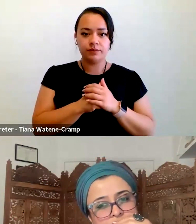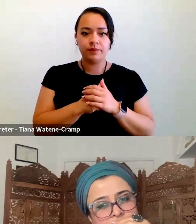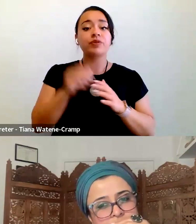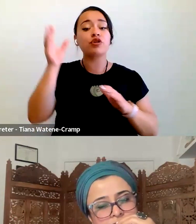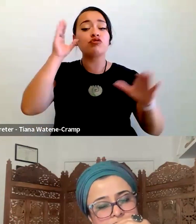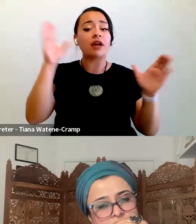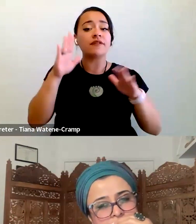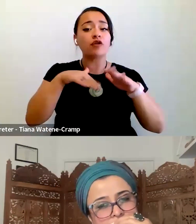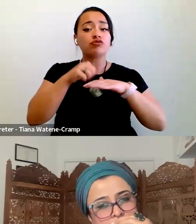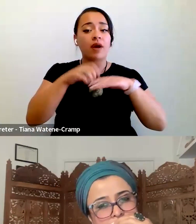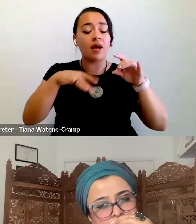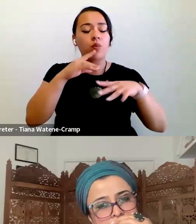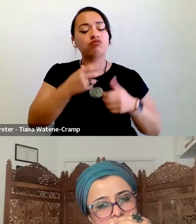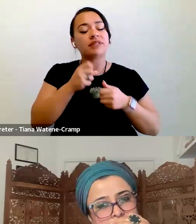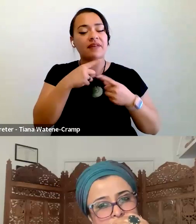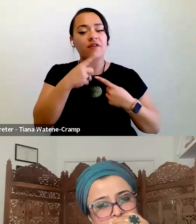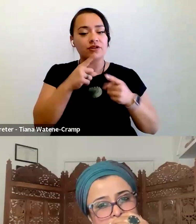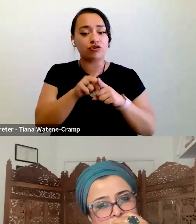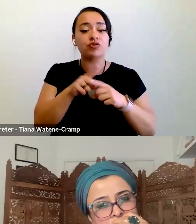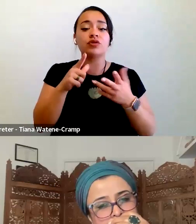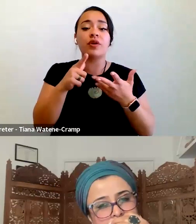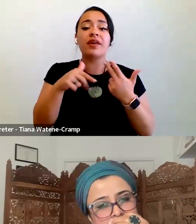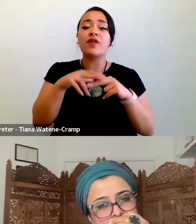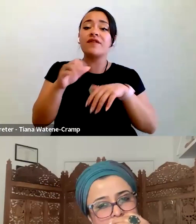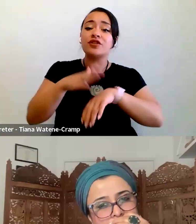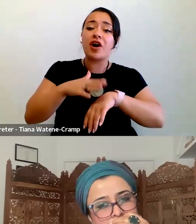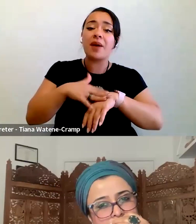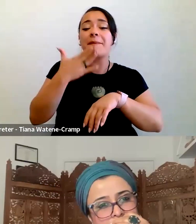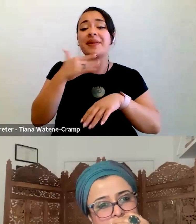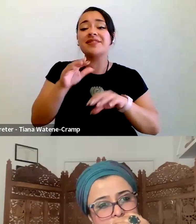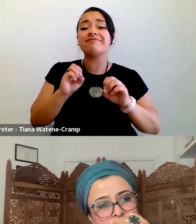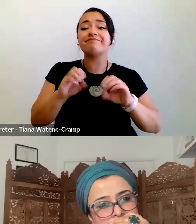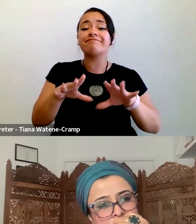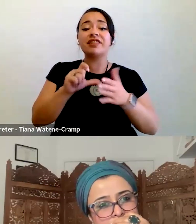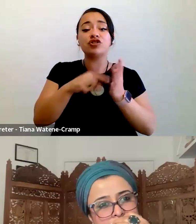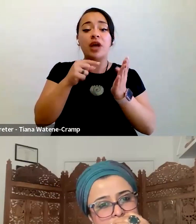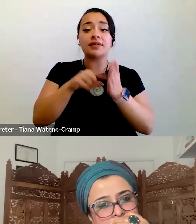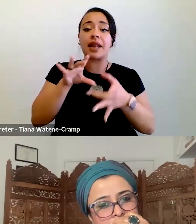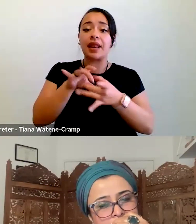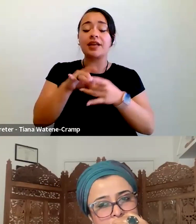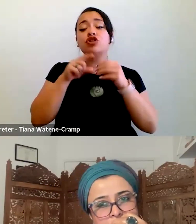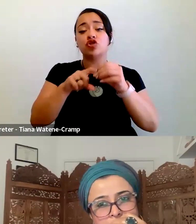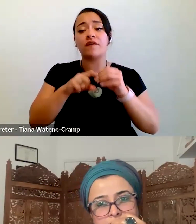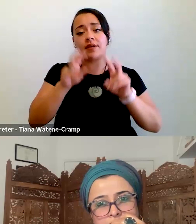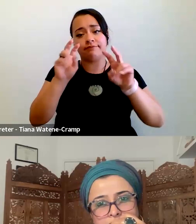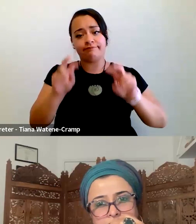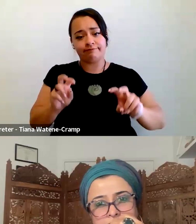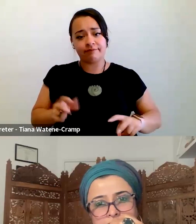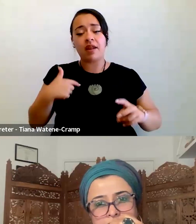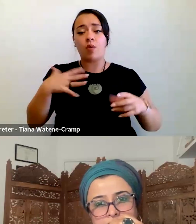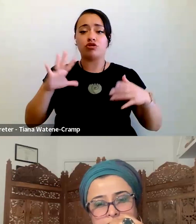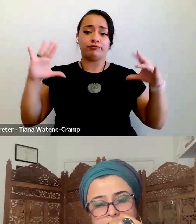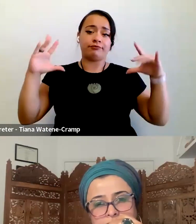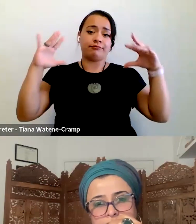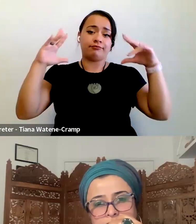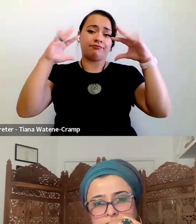you have time, please can you fill in the survey that we're putting in the link. And I just wanted to close today's session